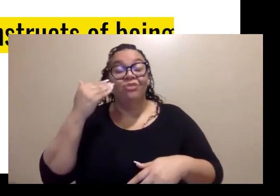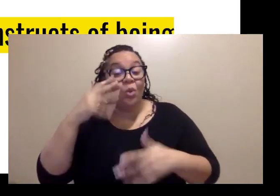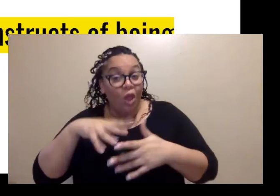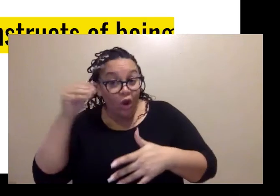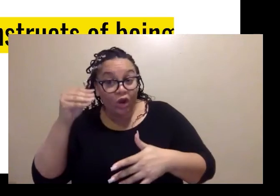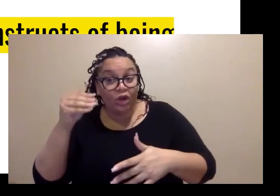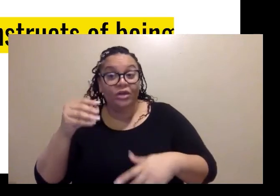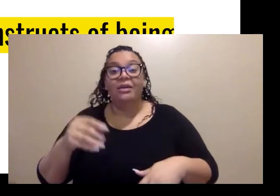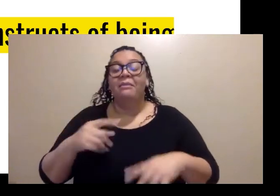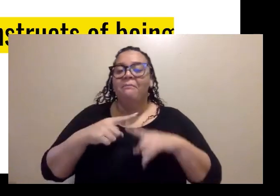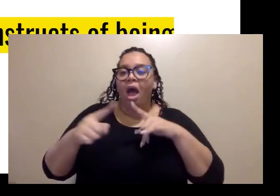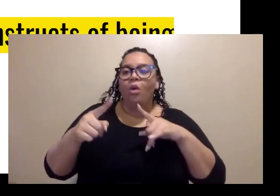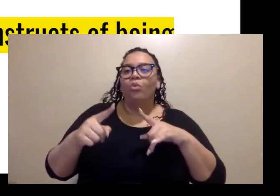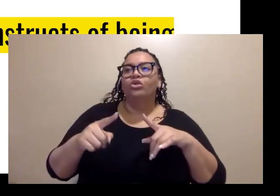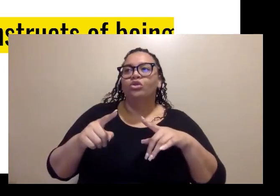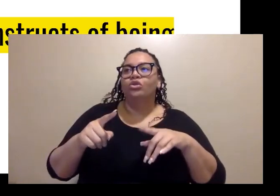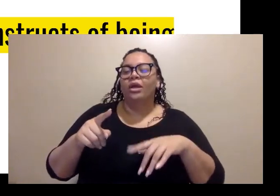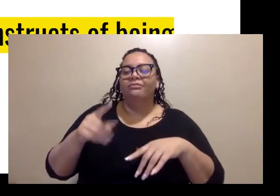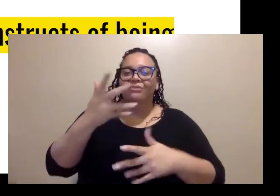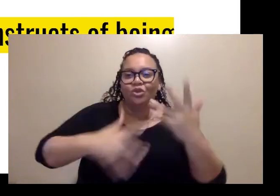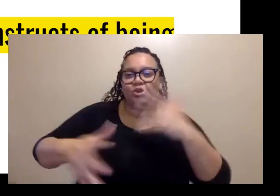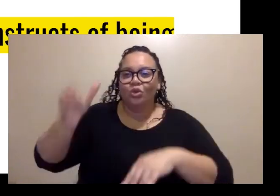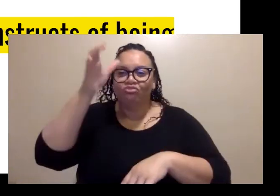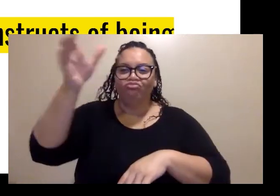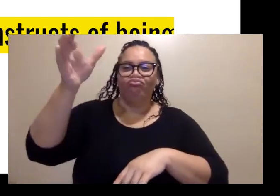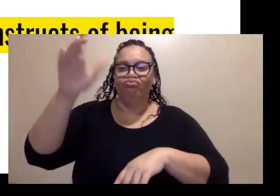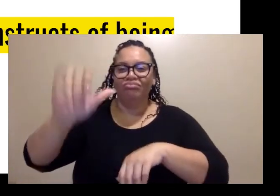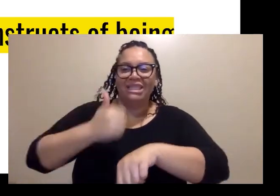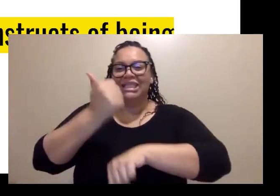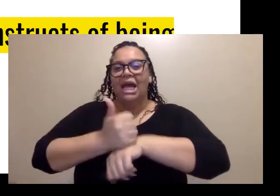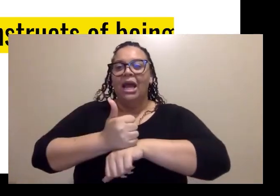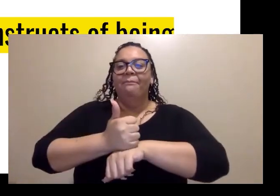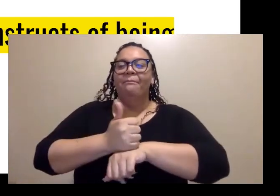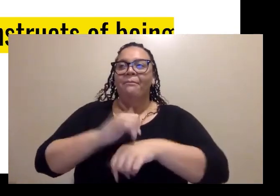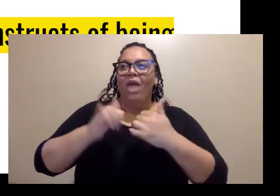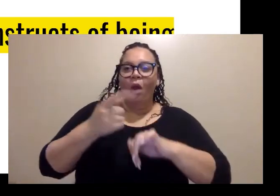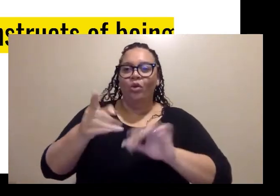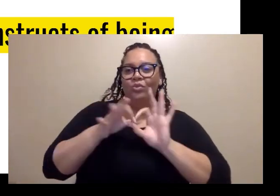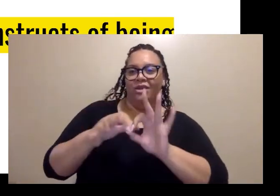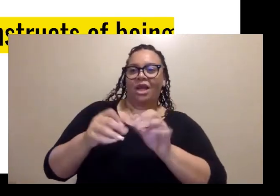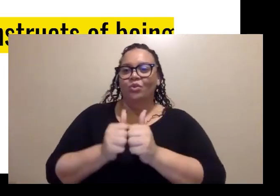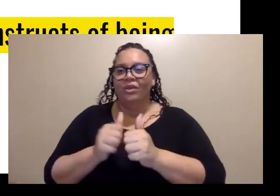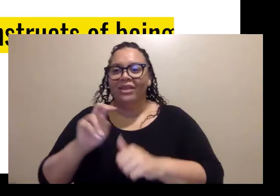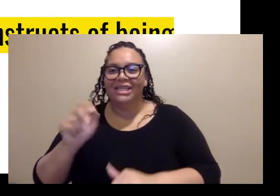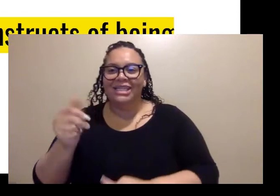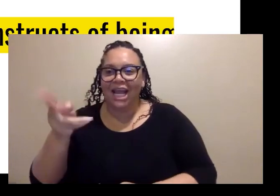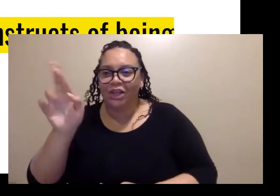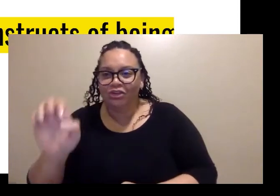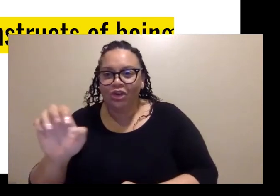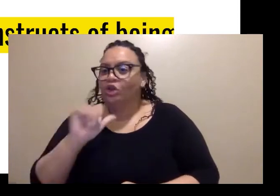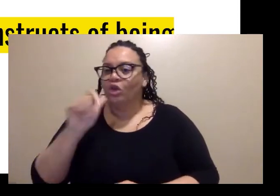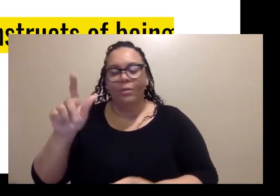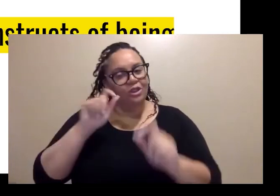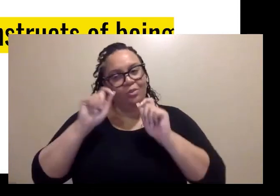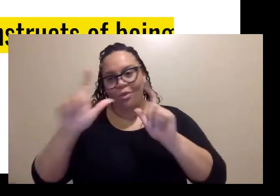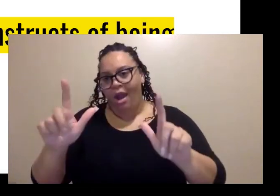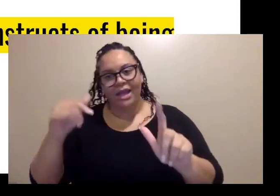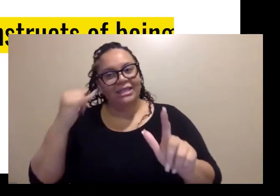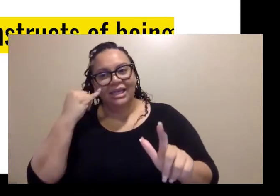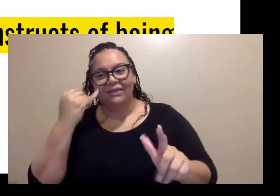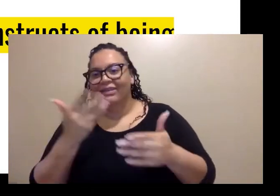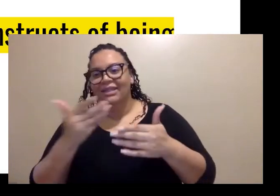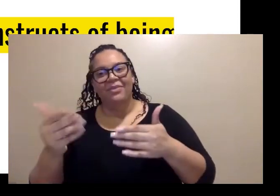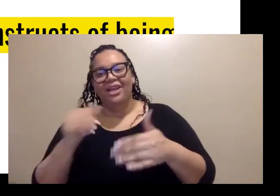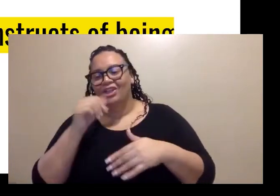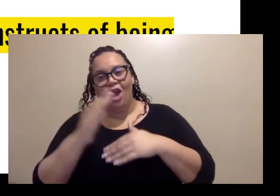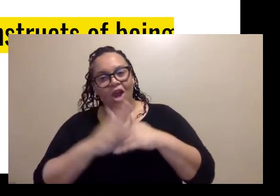even the social constructs of how you connect to nature now, don't be surprised if there is some uncomfortable feelings